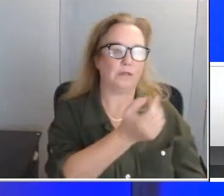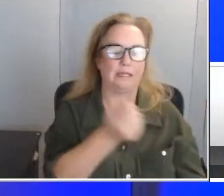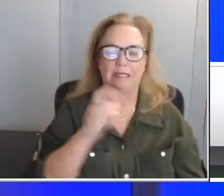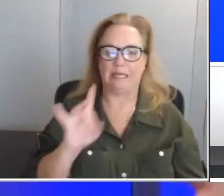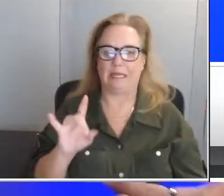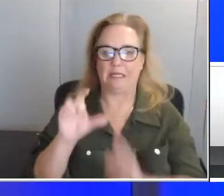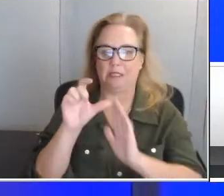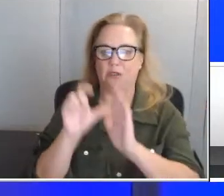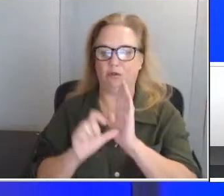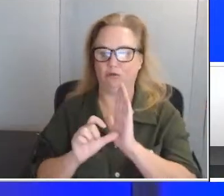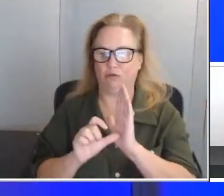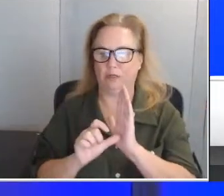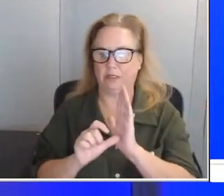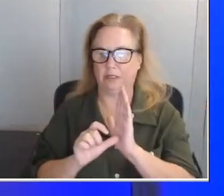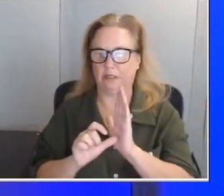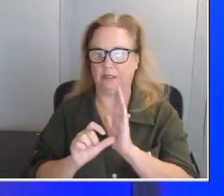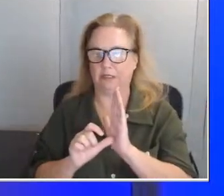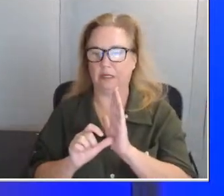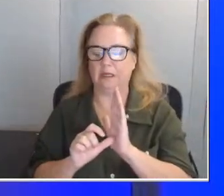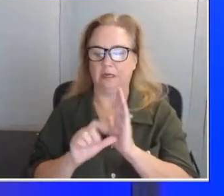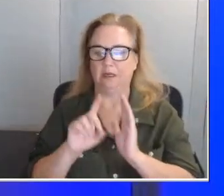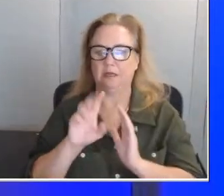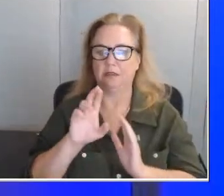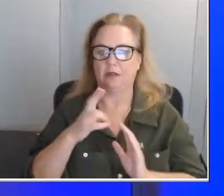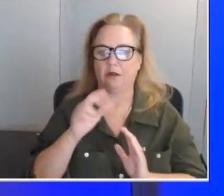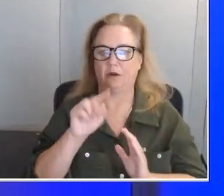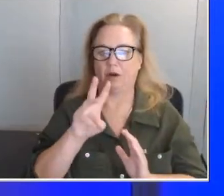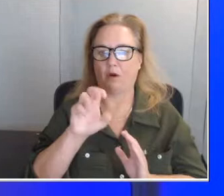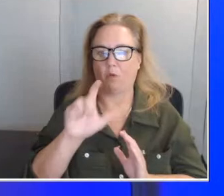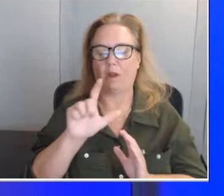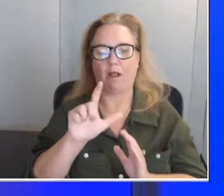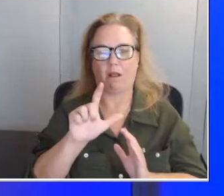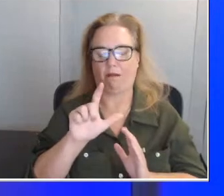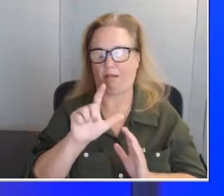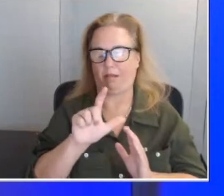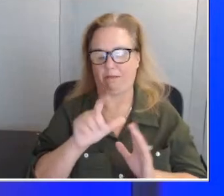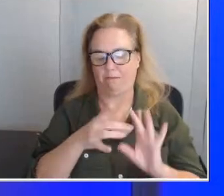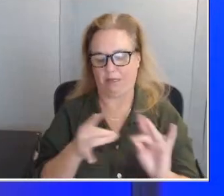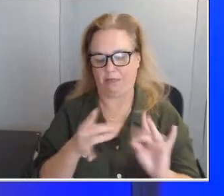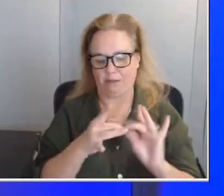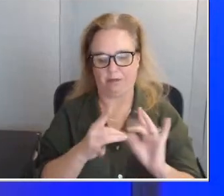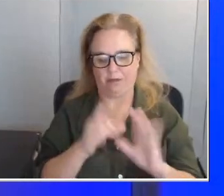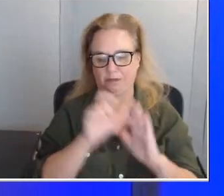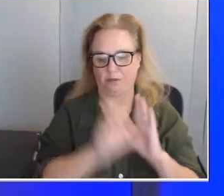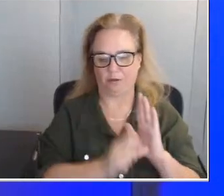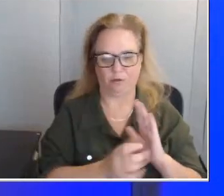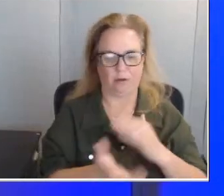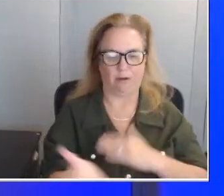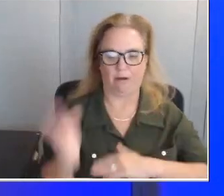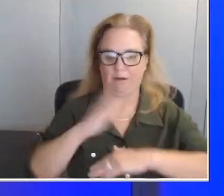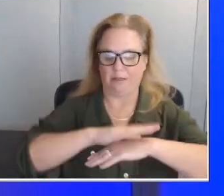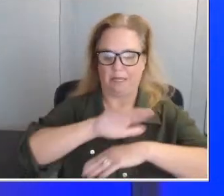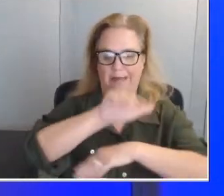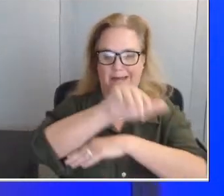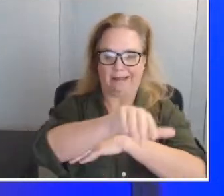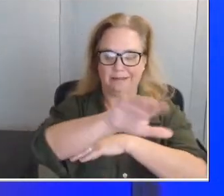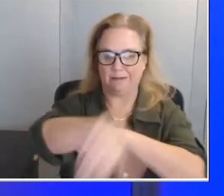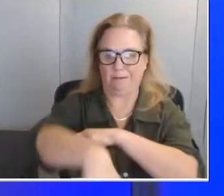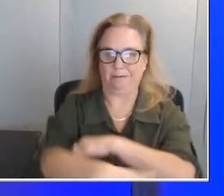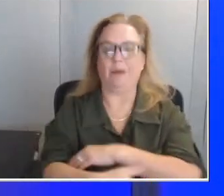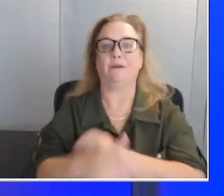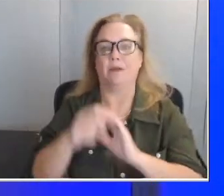surgeries. As Dr. Hartwell mentioned, they operate any time of day, weekends, nights, you name it. And so there's